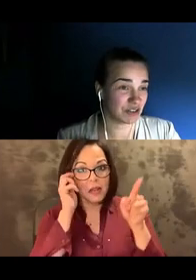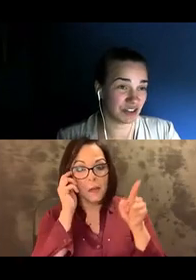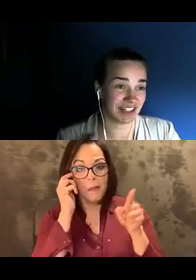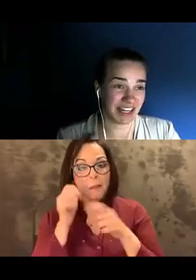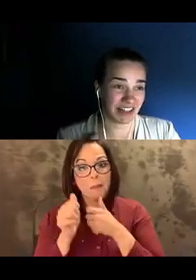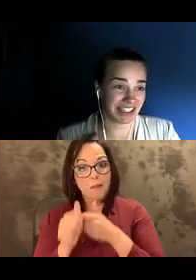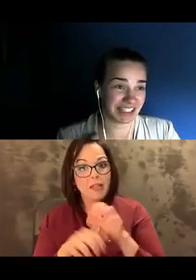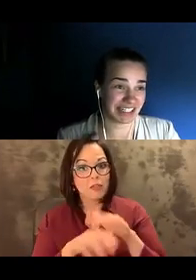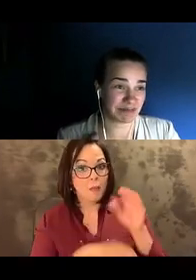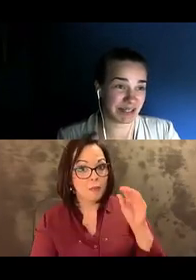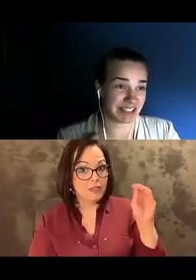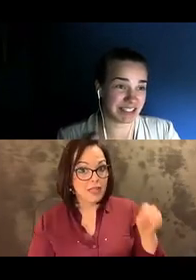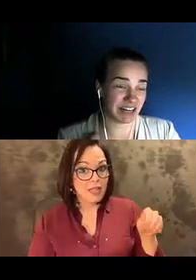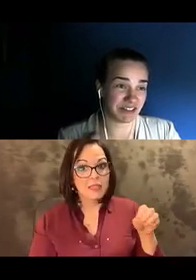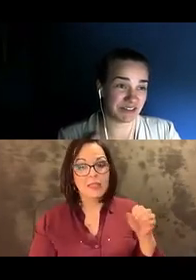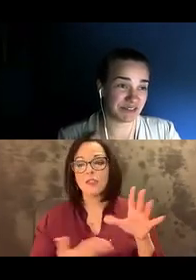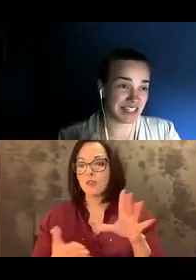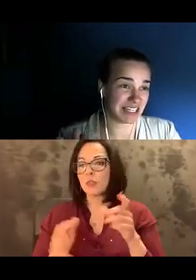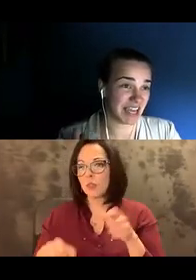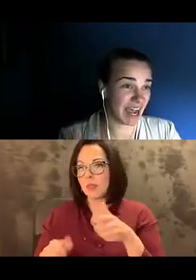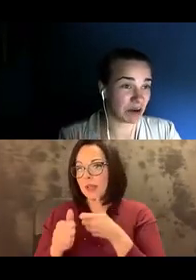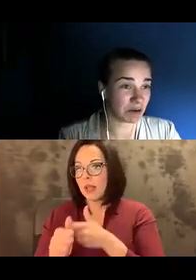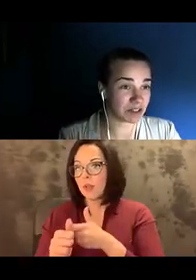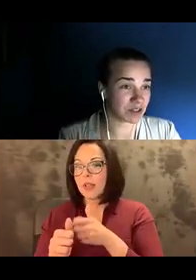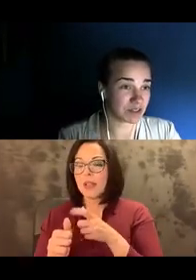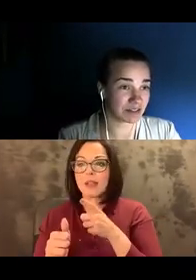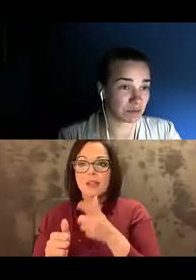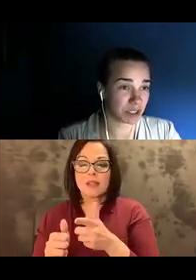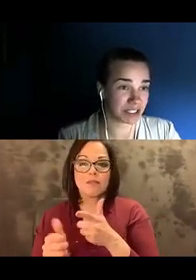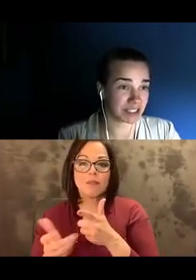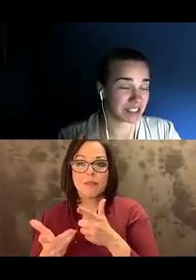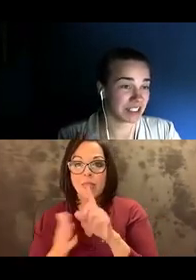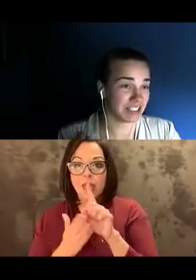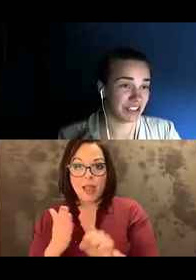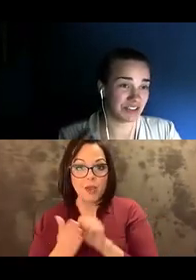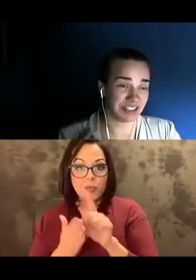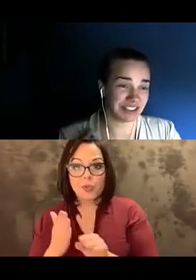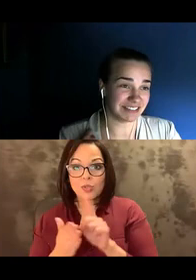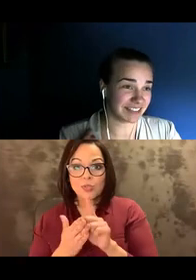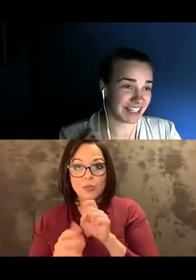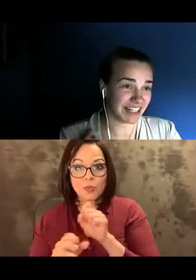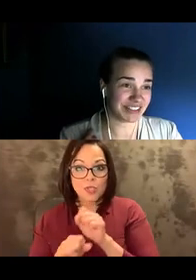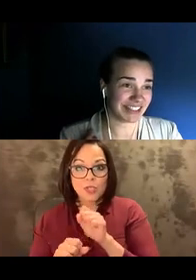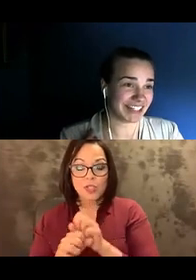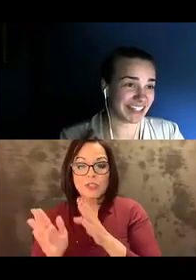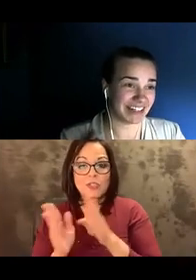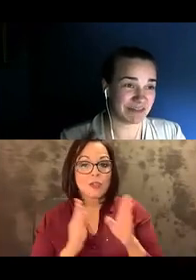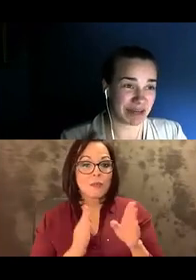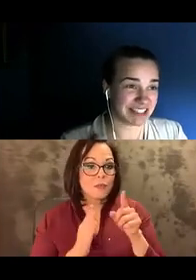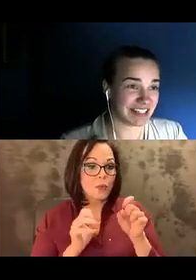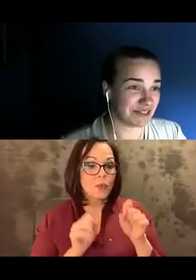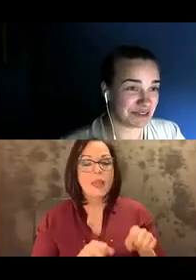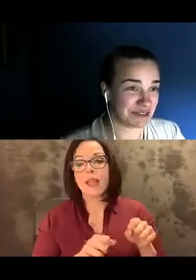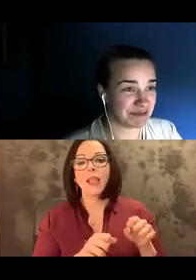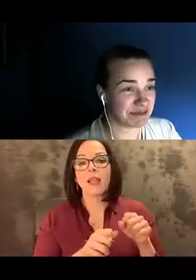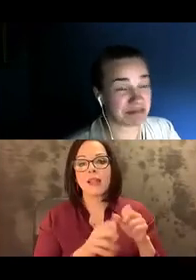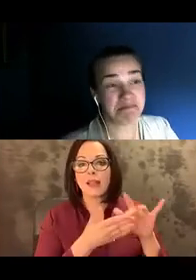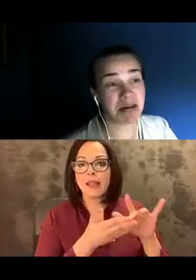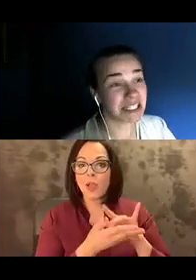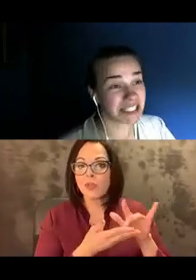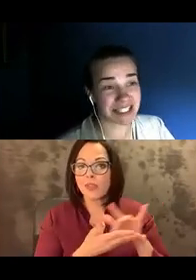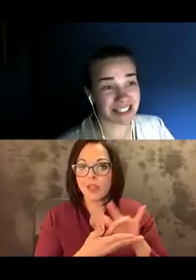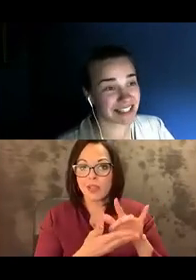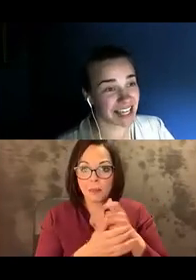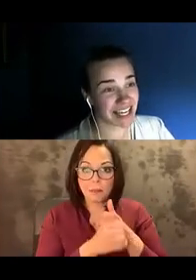percentage. You could calculate it based off of the hours worked. You could calculate it based off of